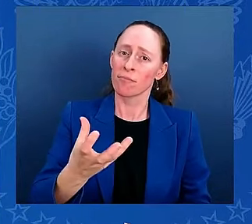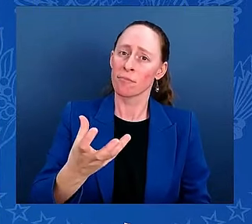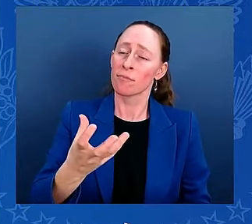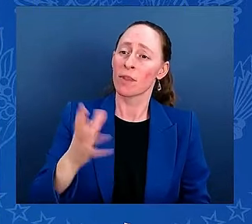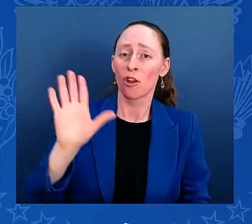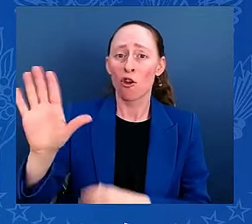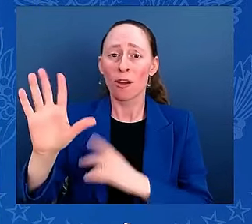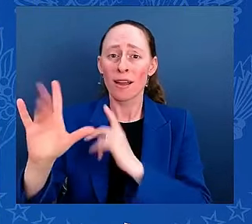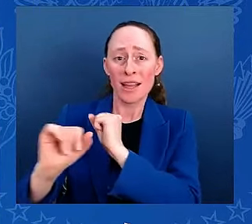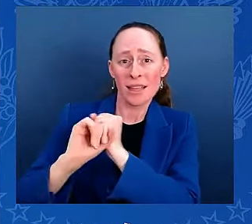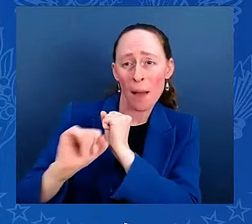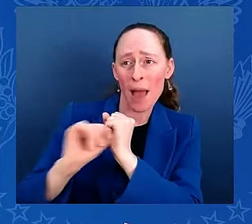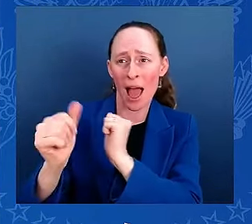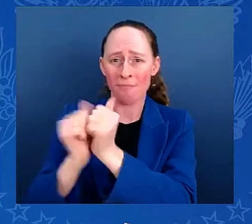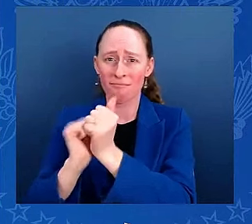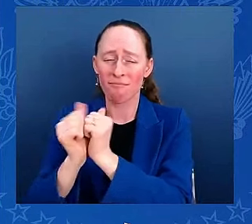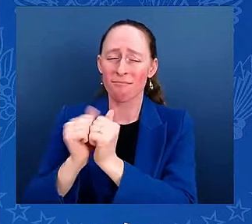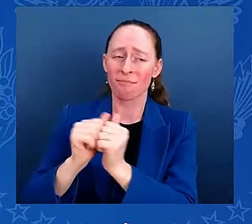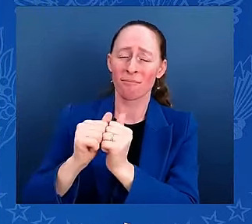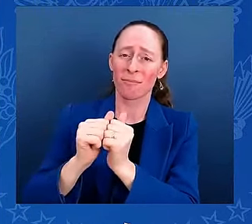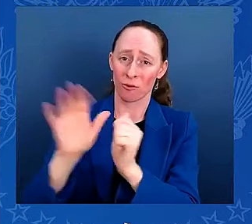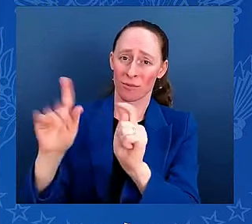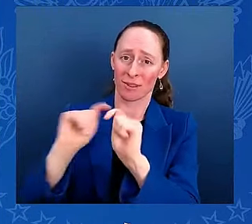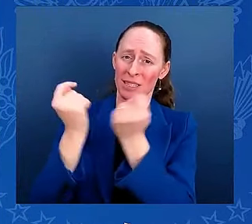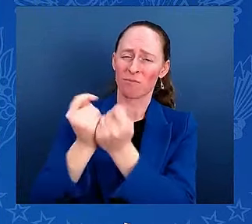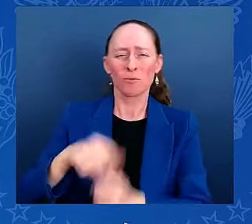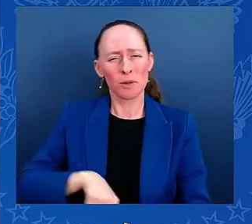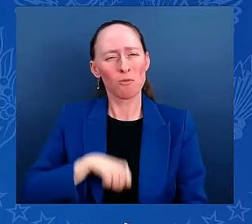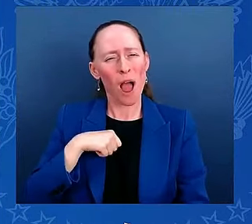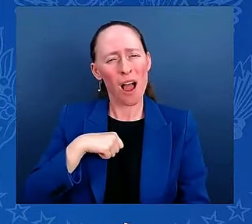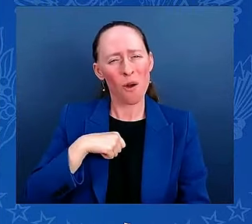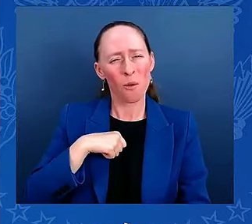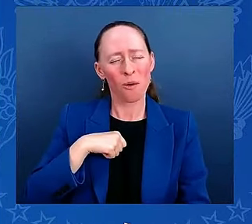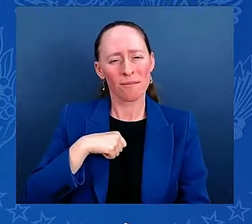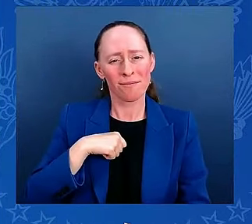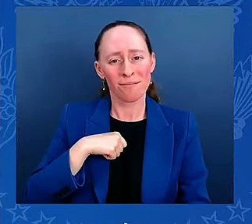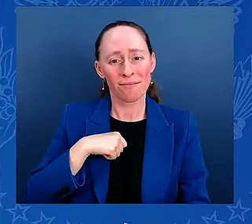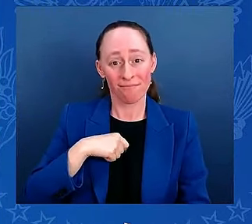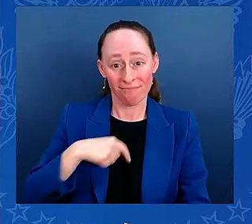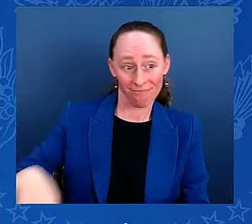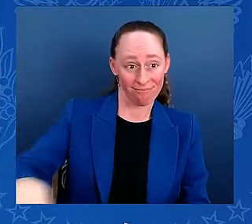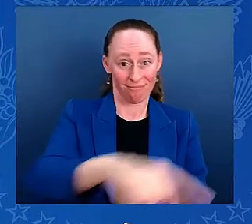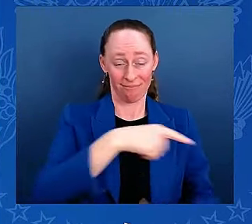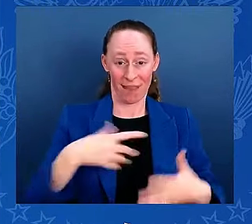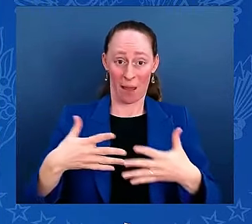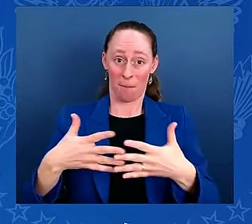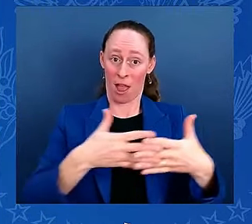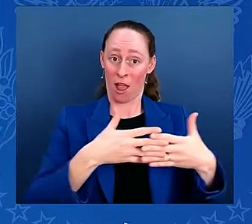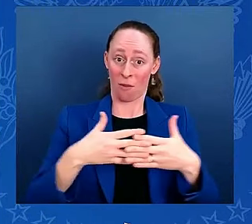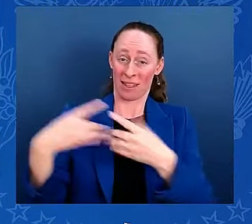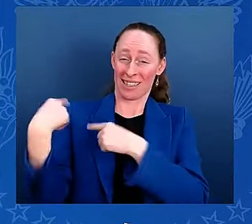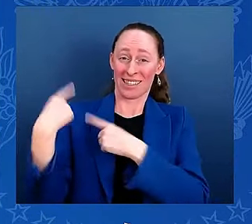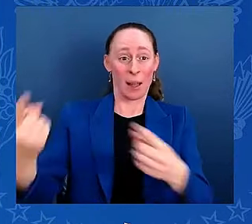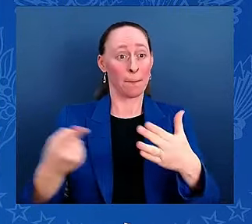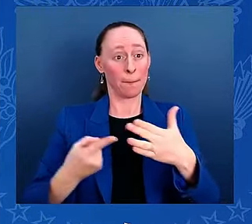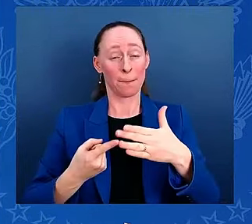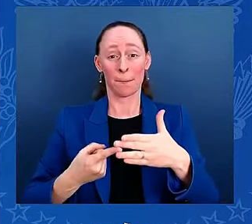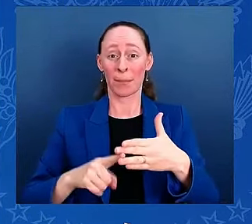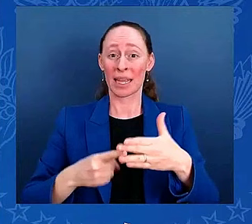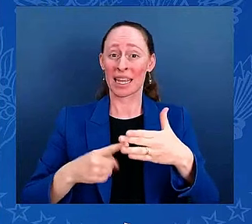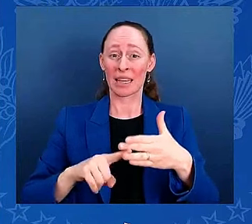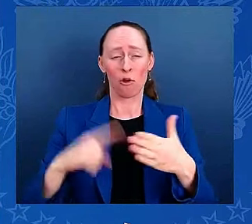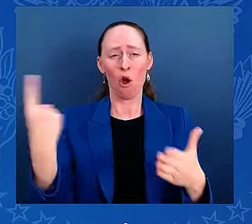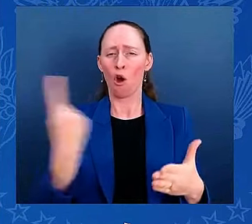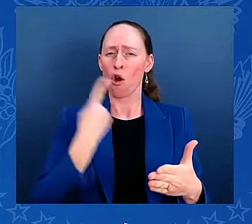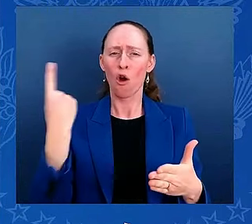America, since our very founding, has always been an ongoing debate and still